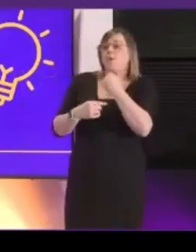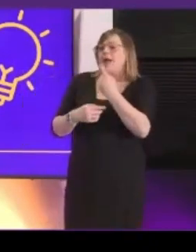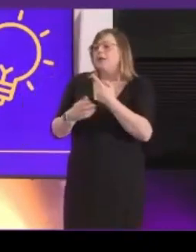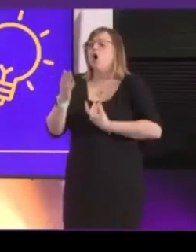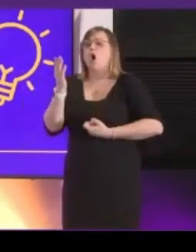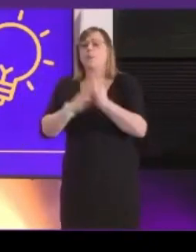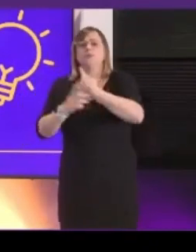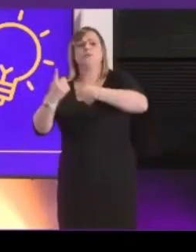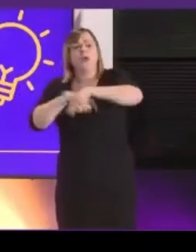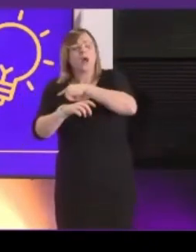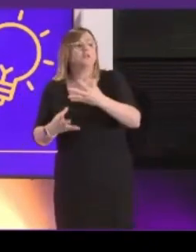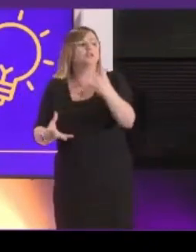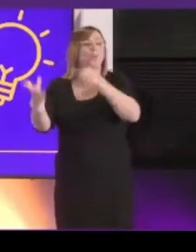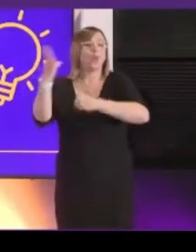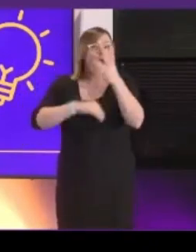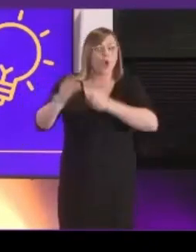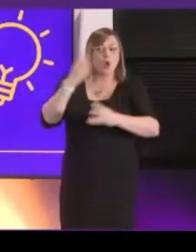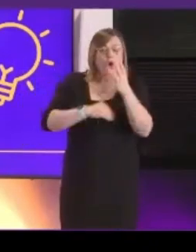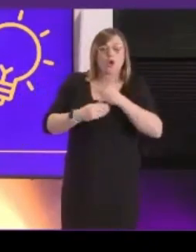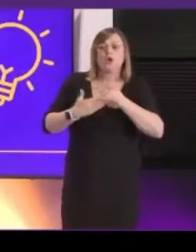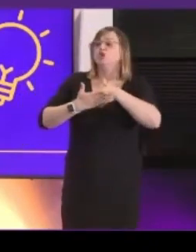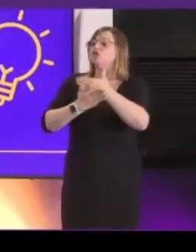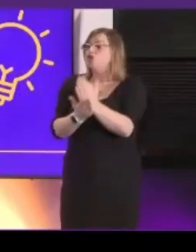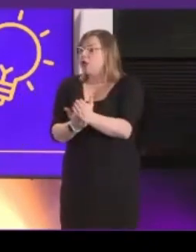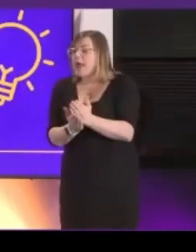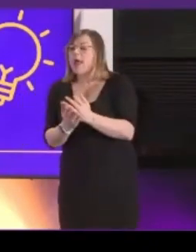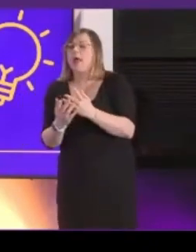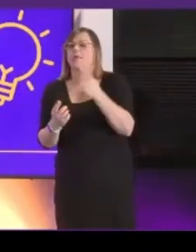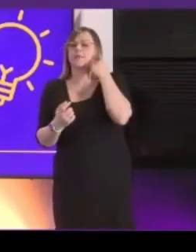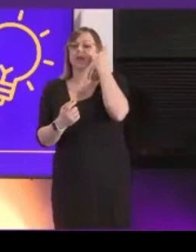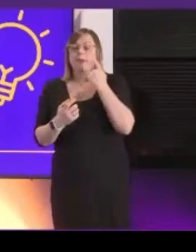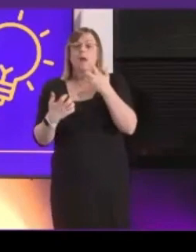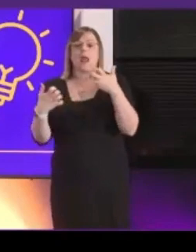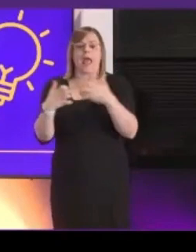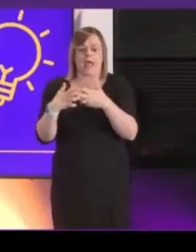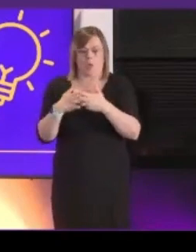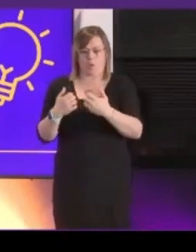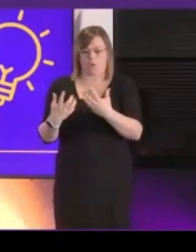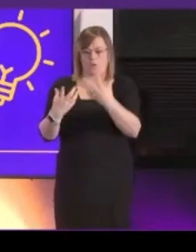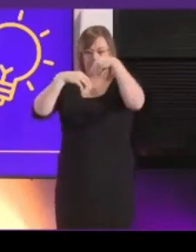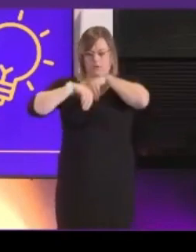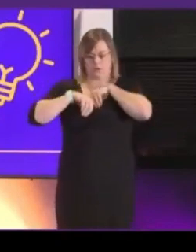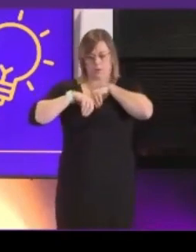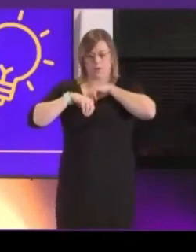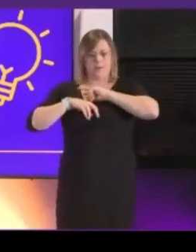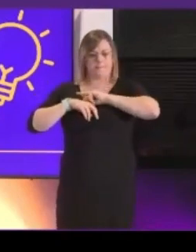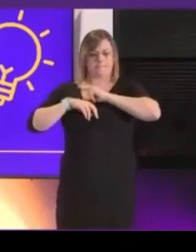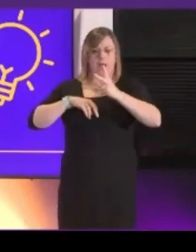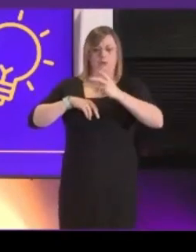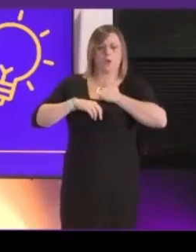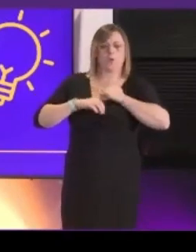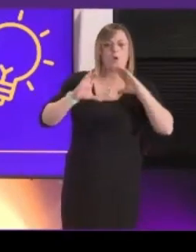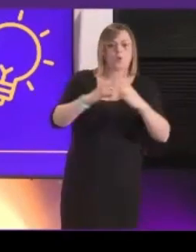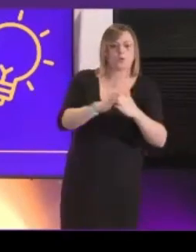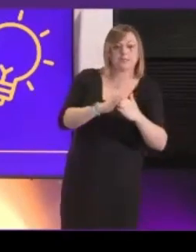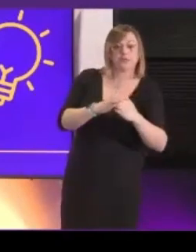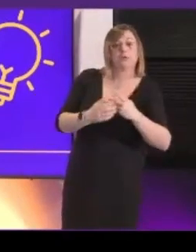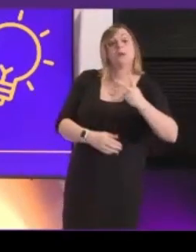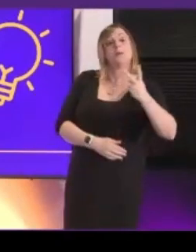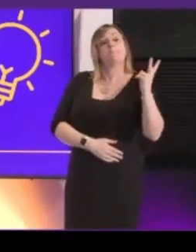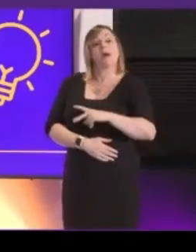us all to learn. Share that together, think about how we can take that back to our own organisations and do more with it. We'll be back in the